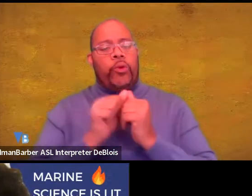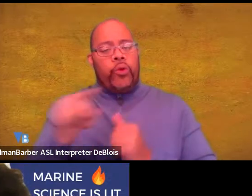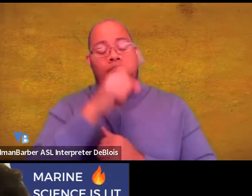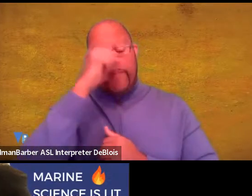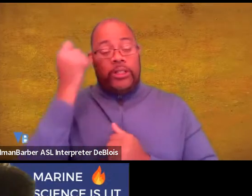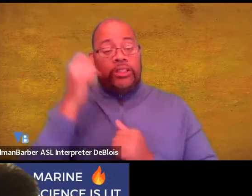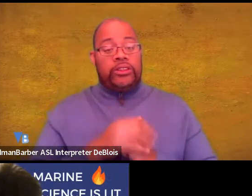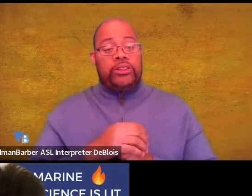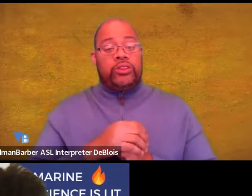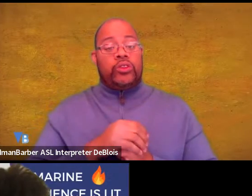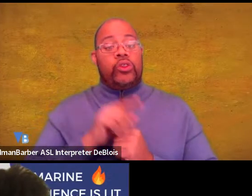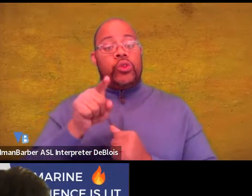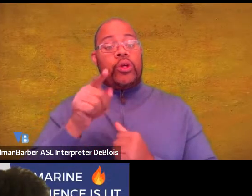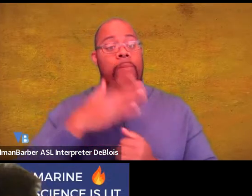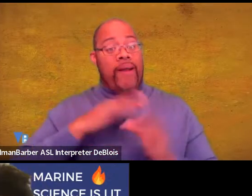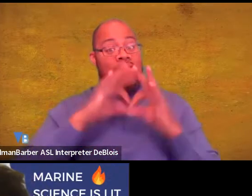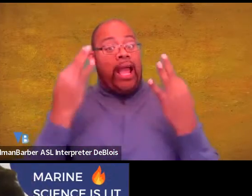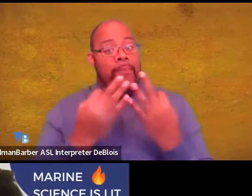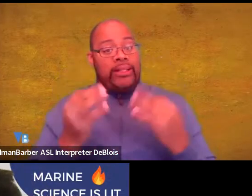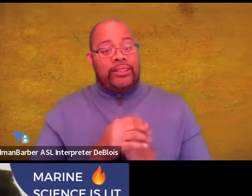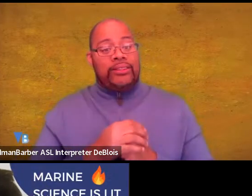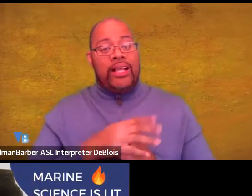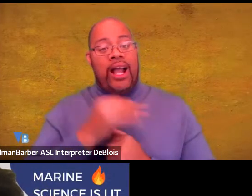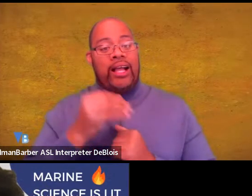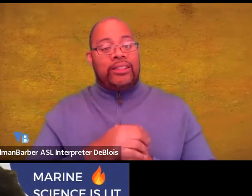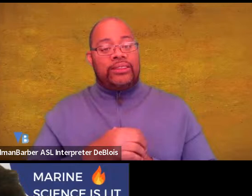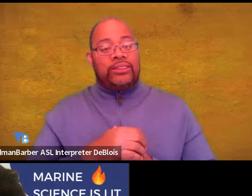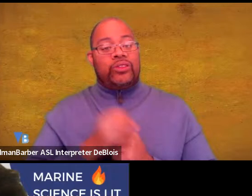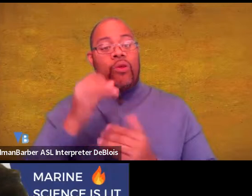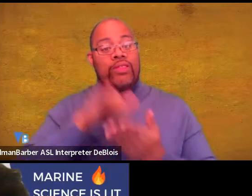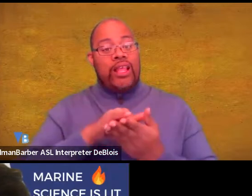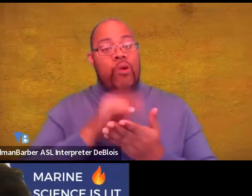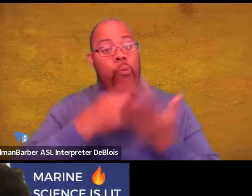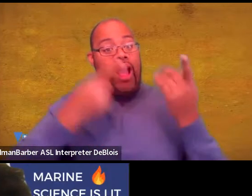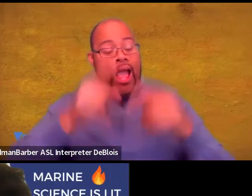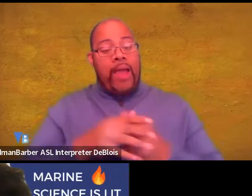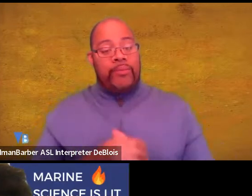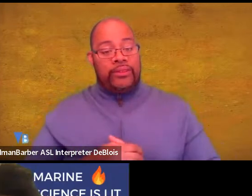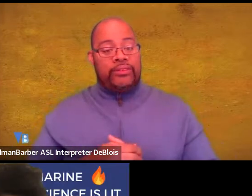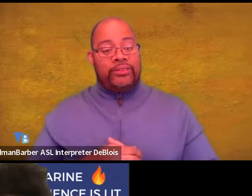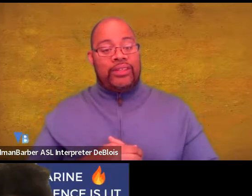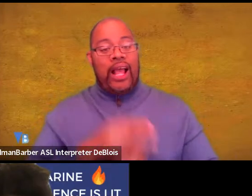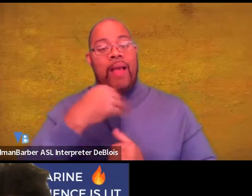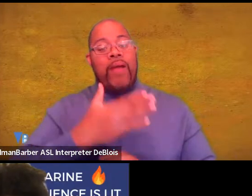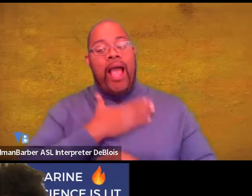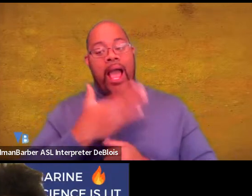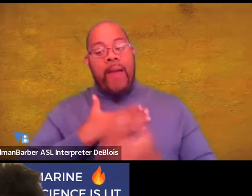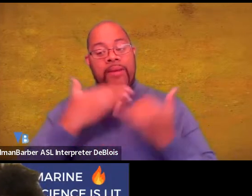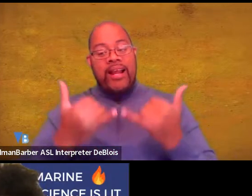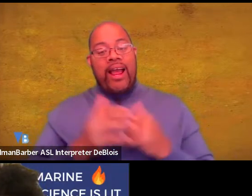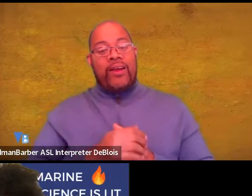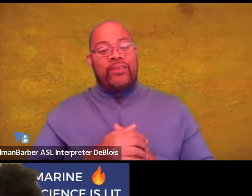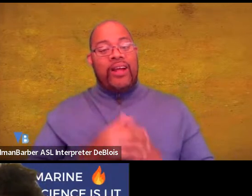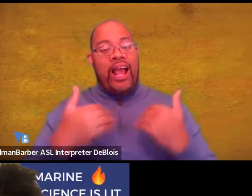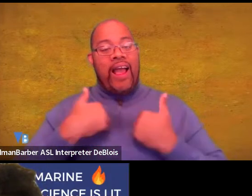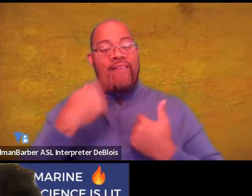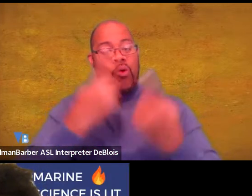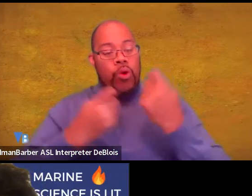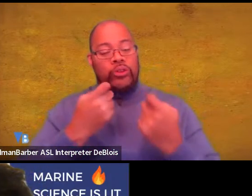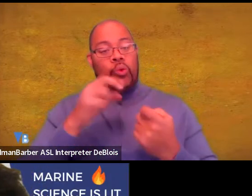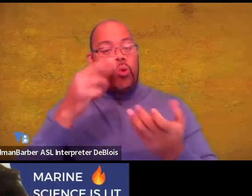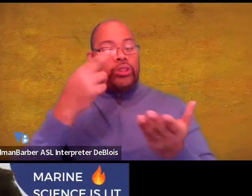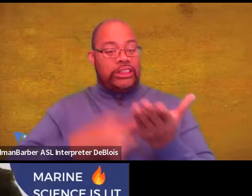because you are my family. And so that's what happened. And I'm happy now to have questions